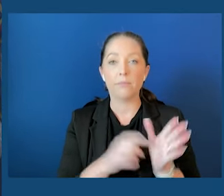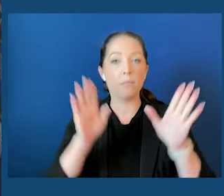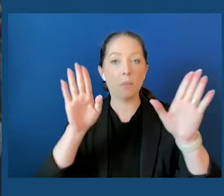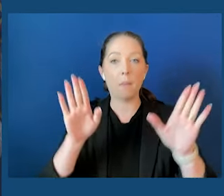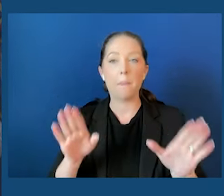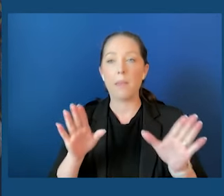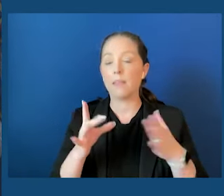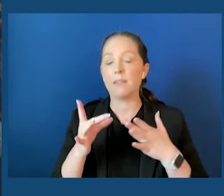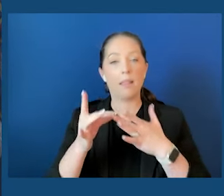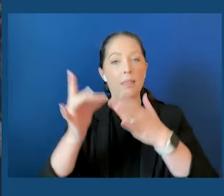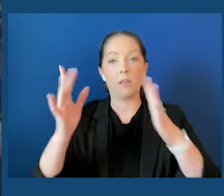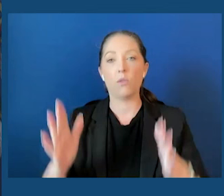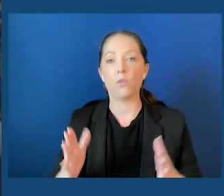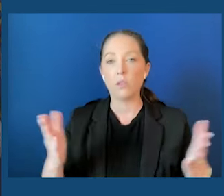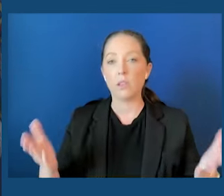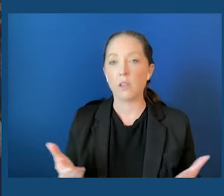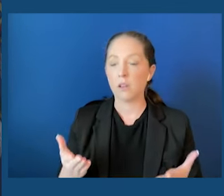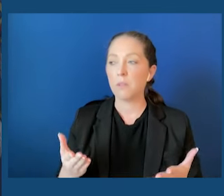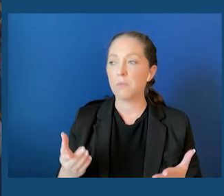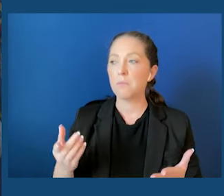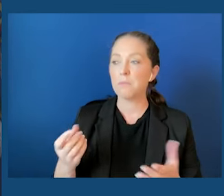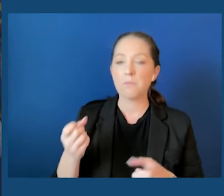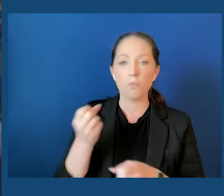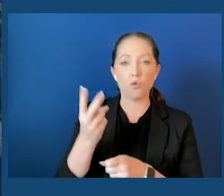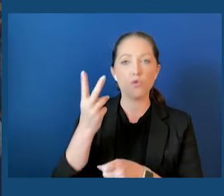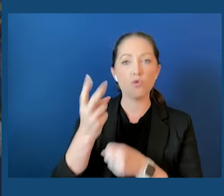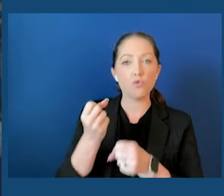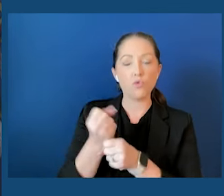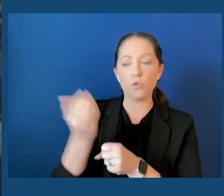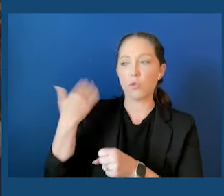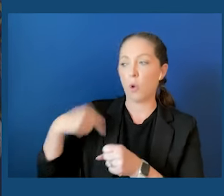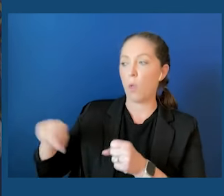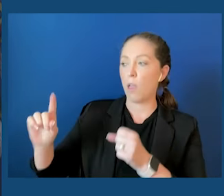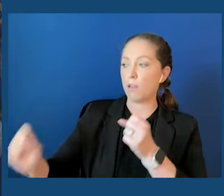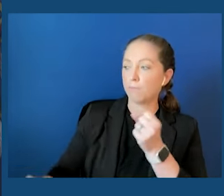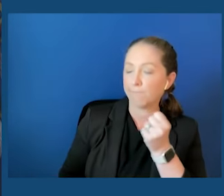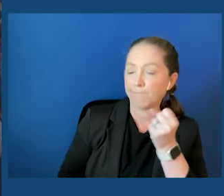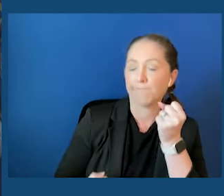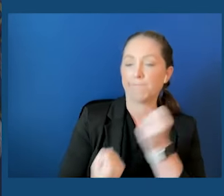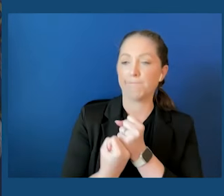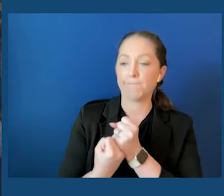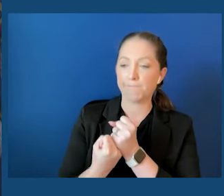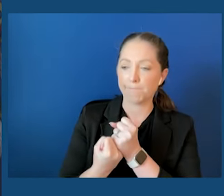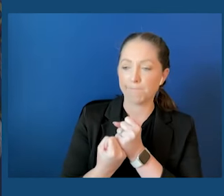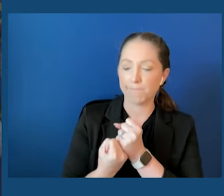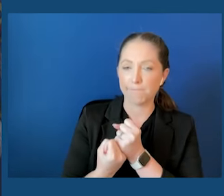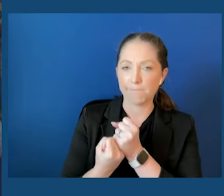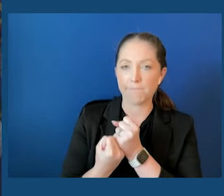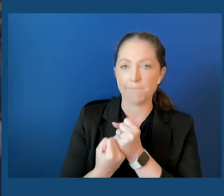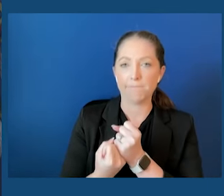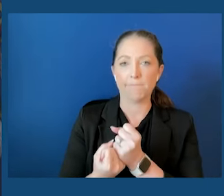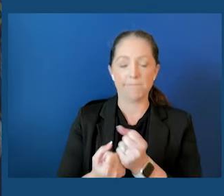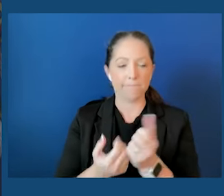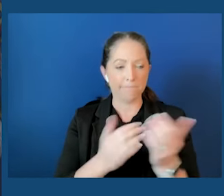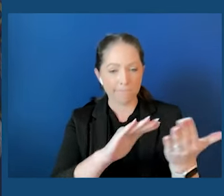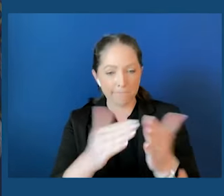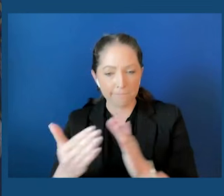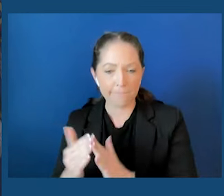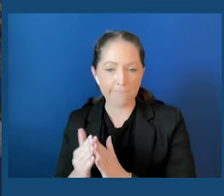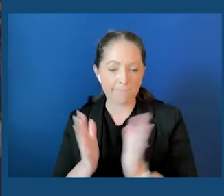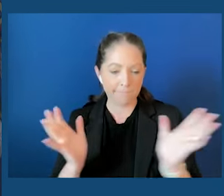who I saw rise up 2 years ago to look deep within to console a community, and I want to thank each and every one of